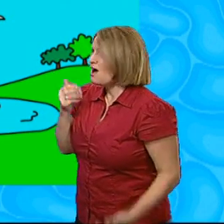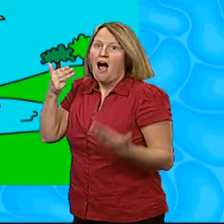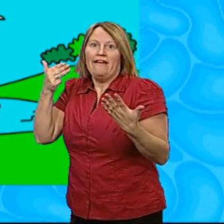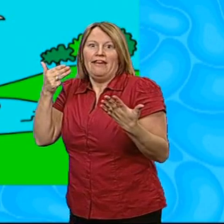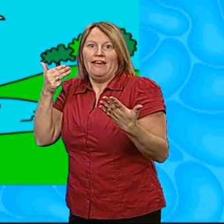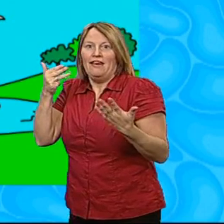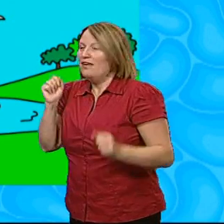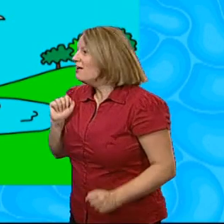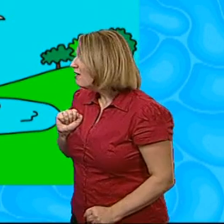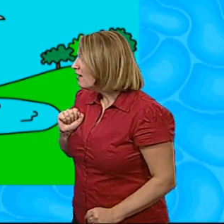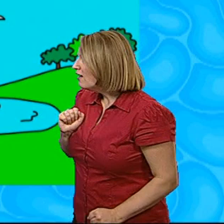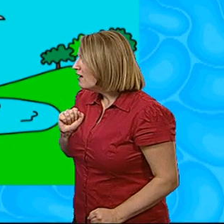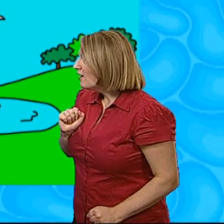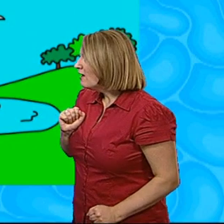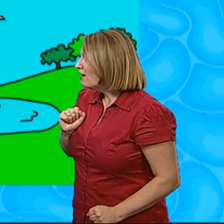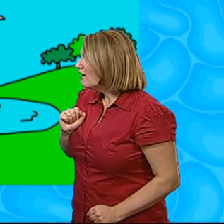nine,